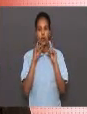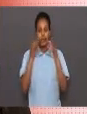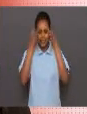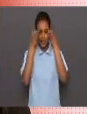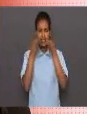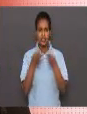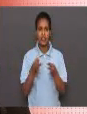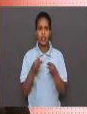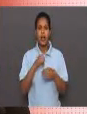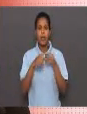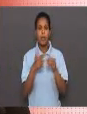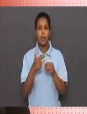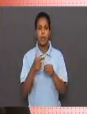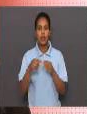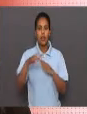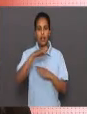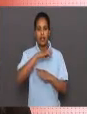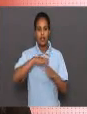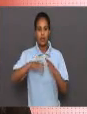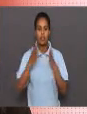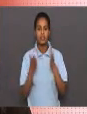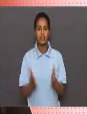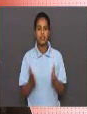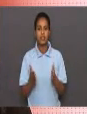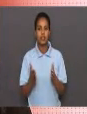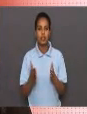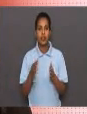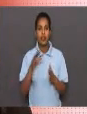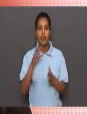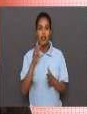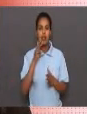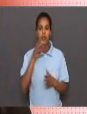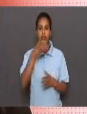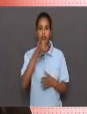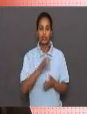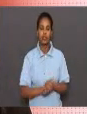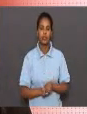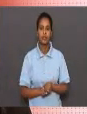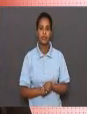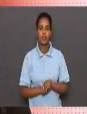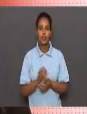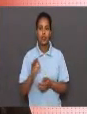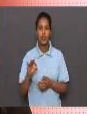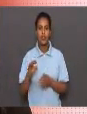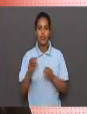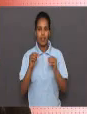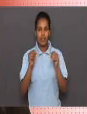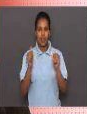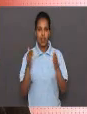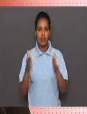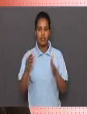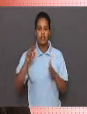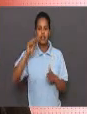We talked specifically about the electrolysis of aqueous solutions